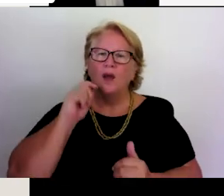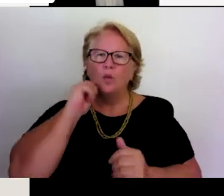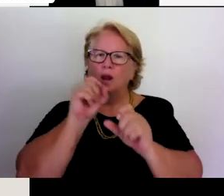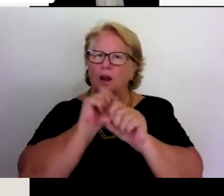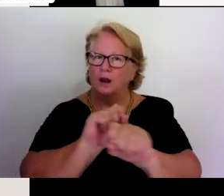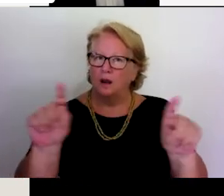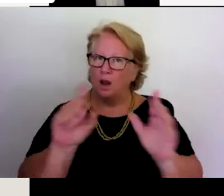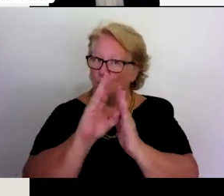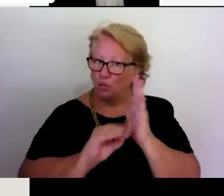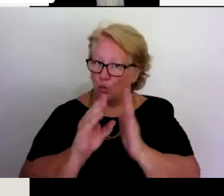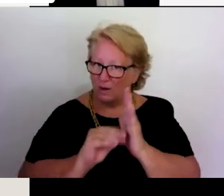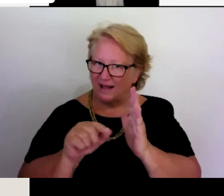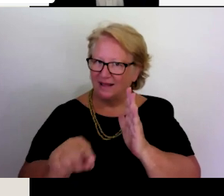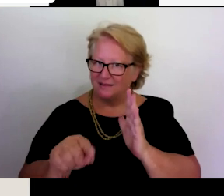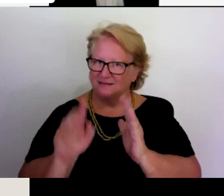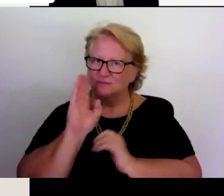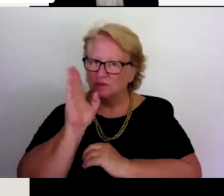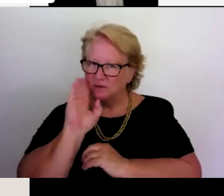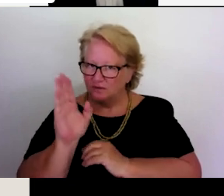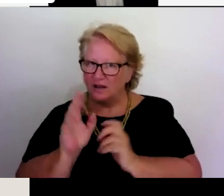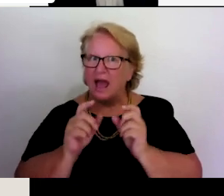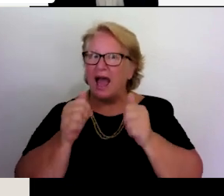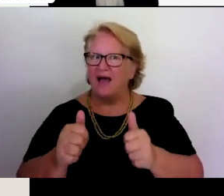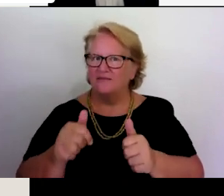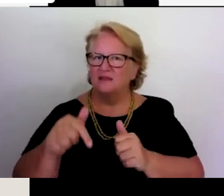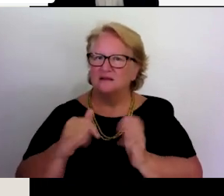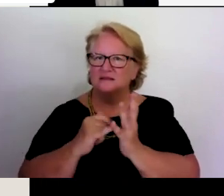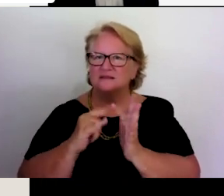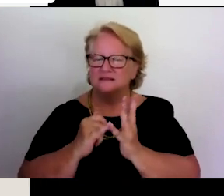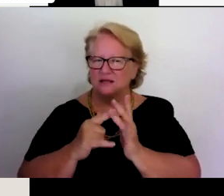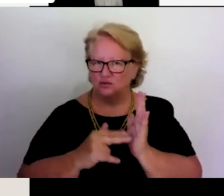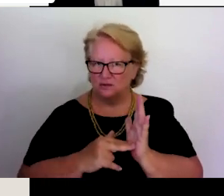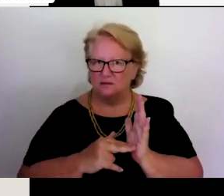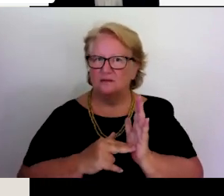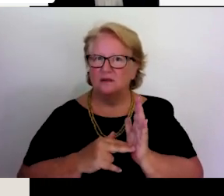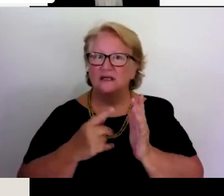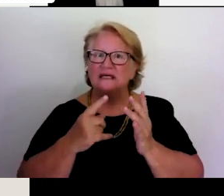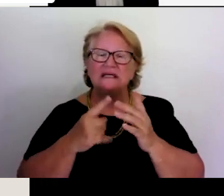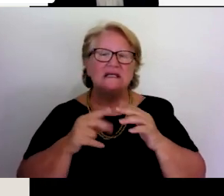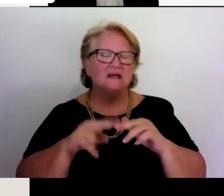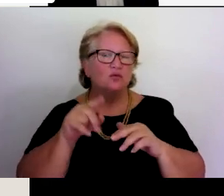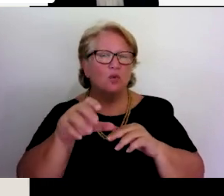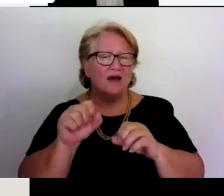a link via email as soon as we can after the session. And if you're having any